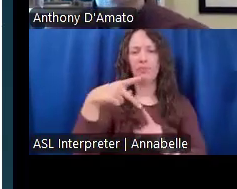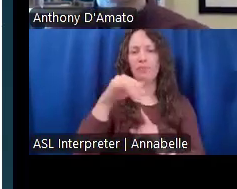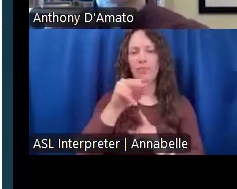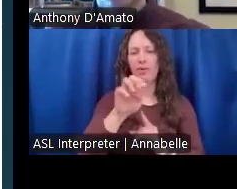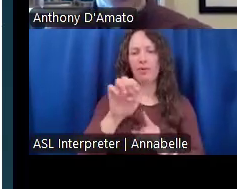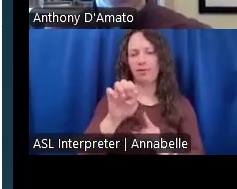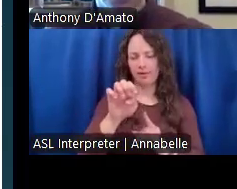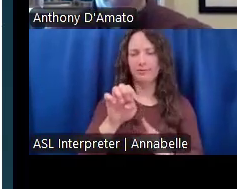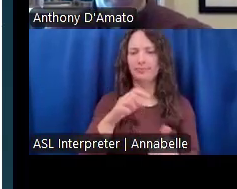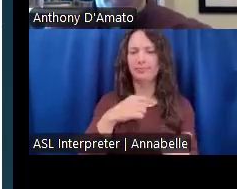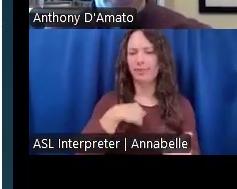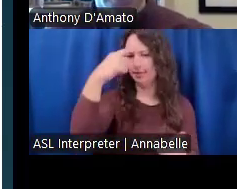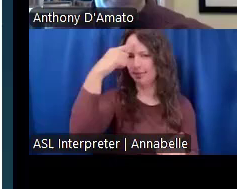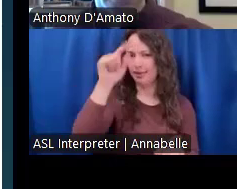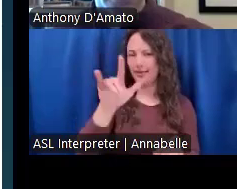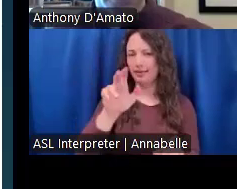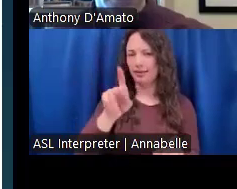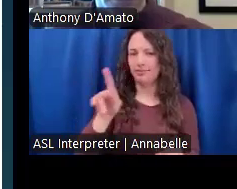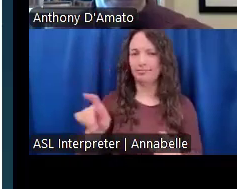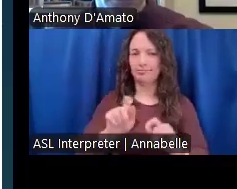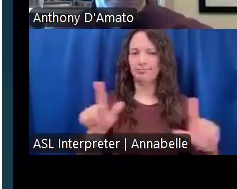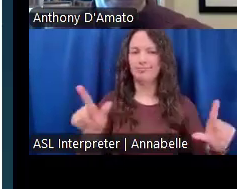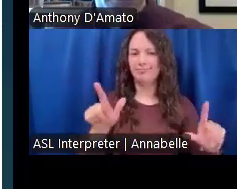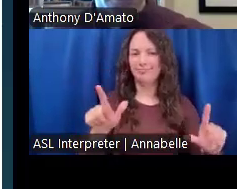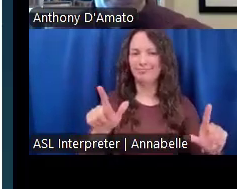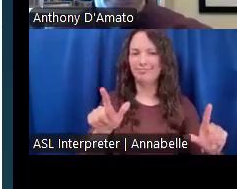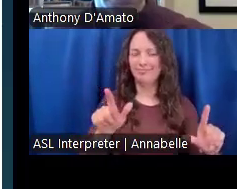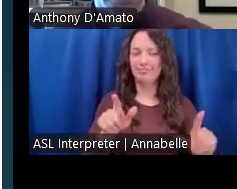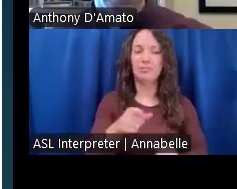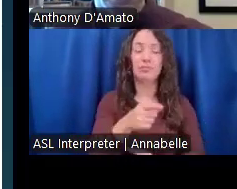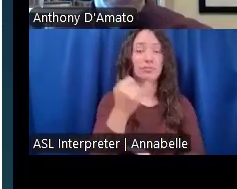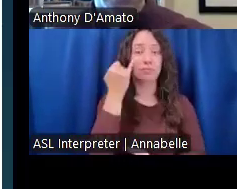one as well. If not, you can contact me by through